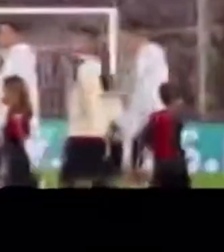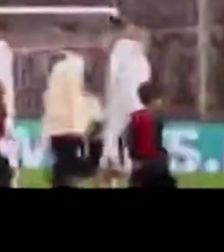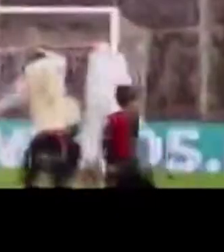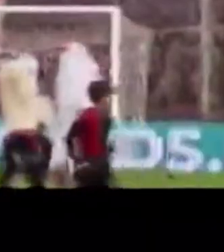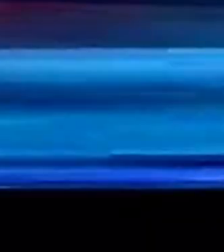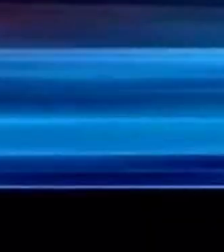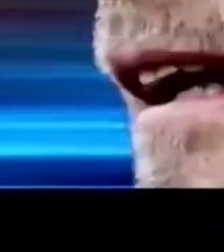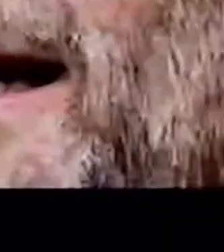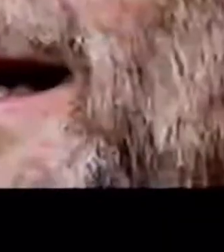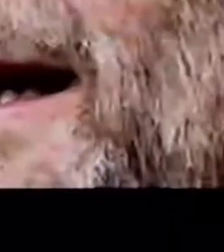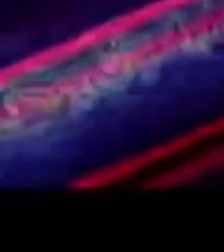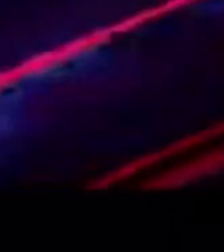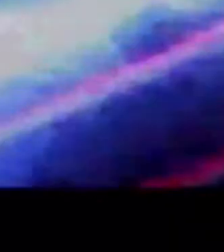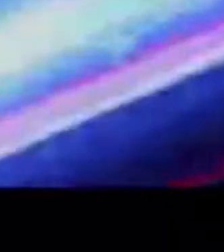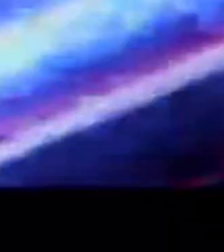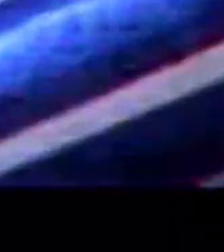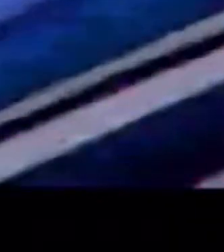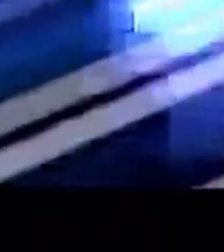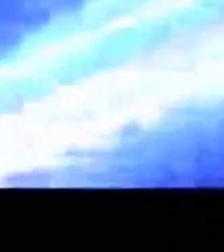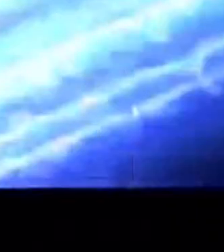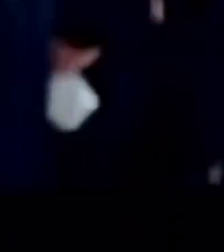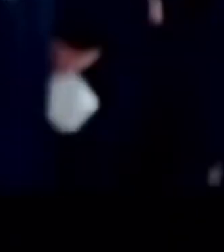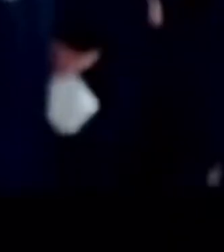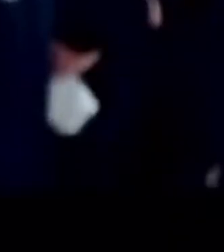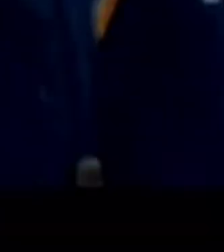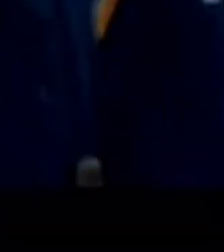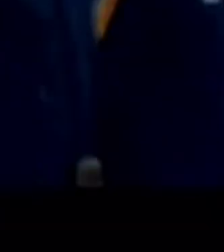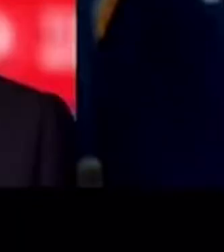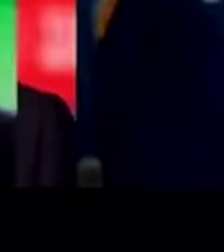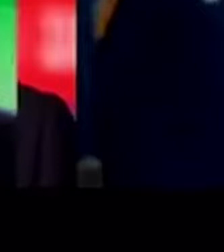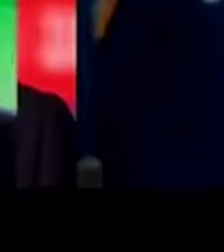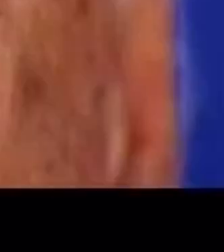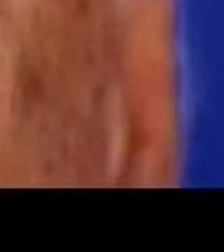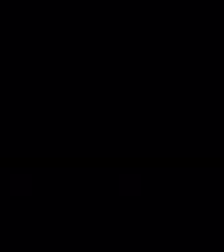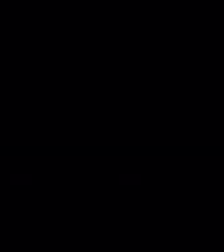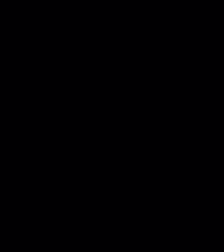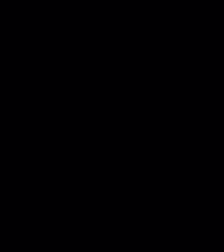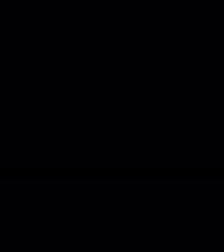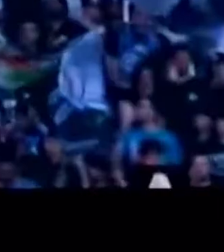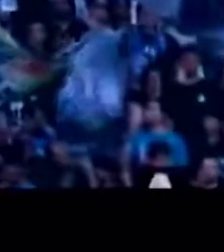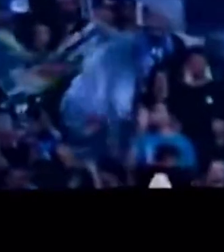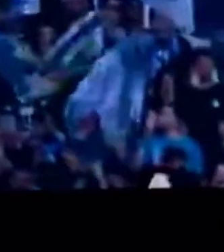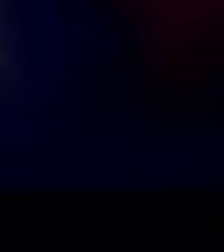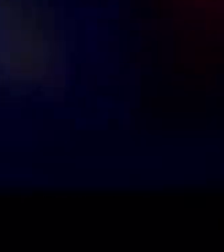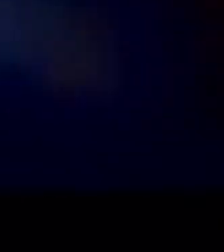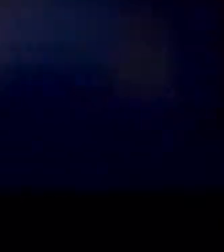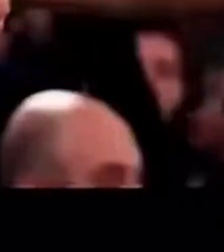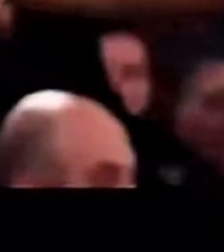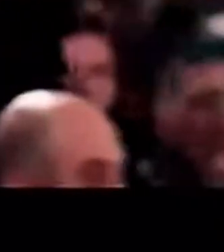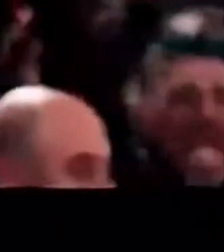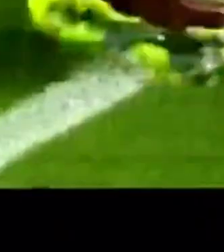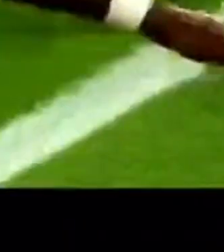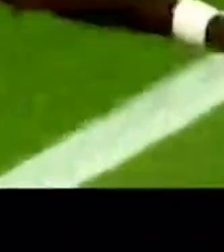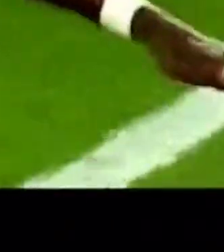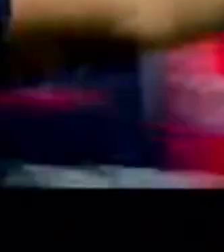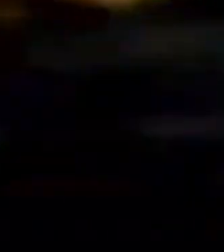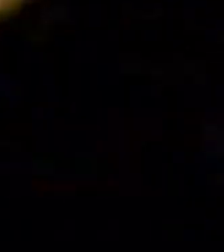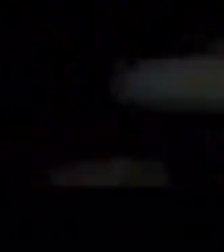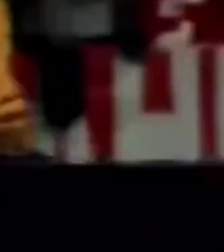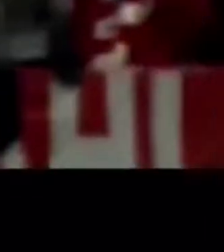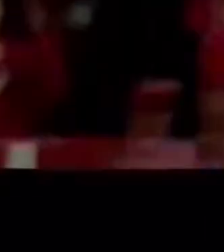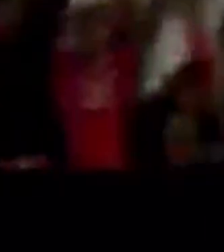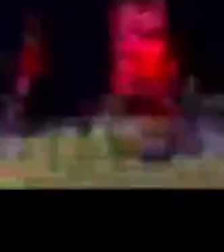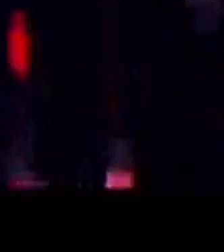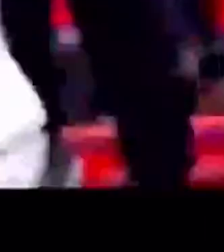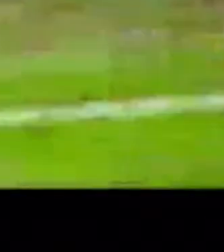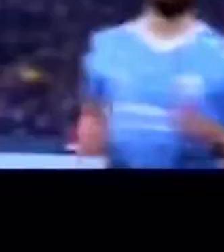ultras. I want Pep and Crop racing for the top. I want the Ancelotti Ibro race. And Osimhen masking up. I want the biggest